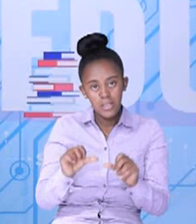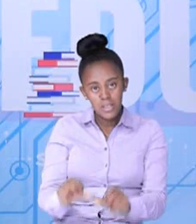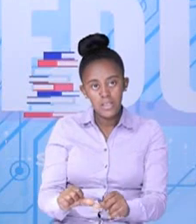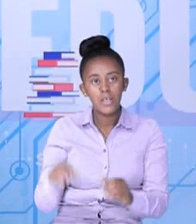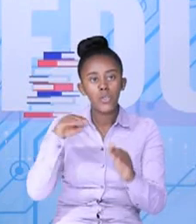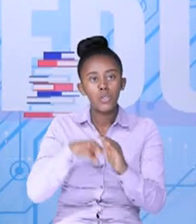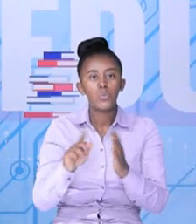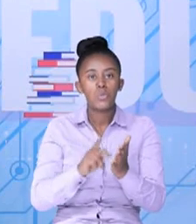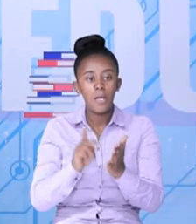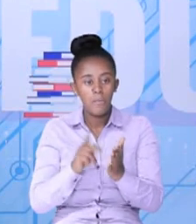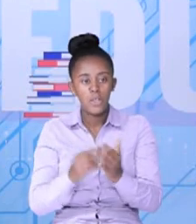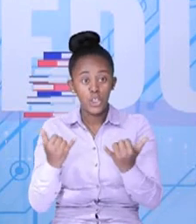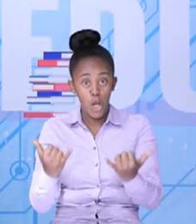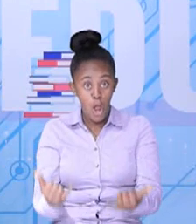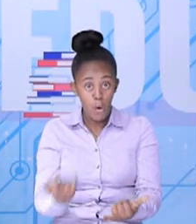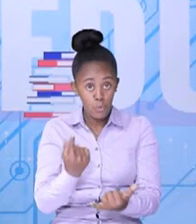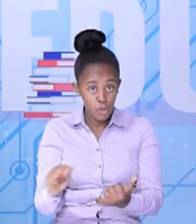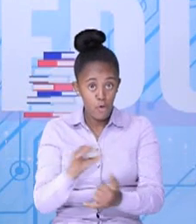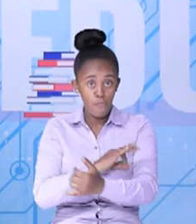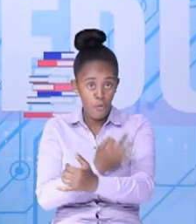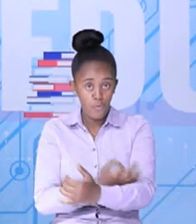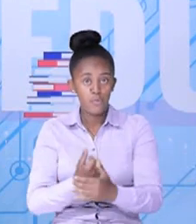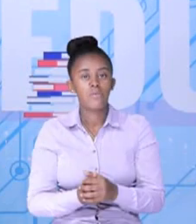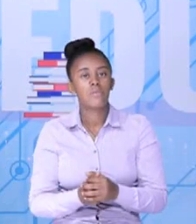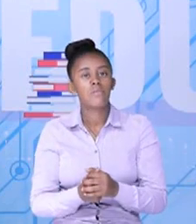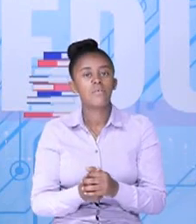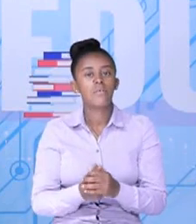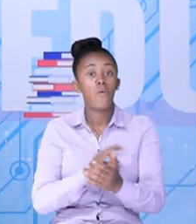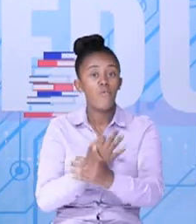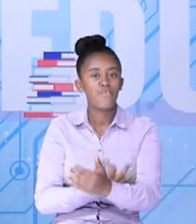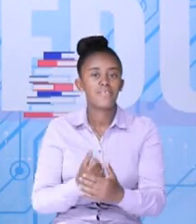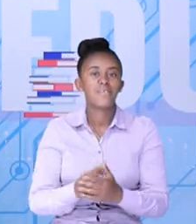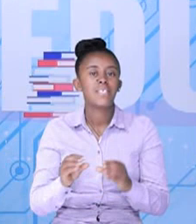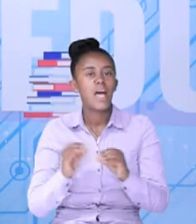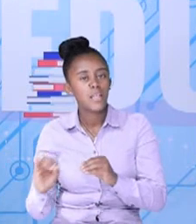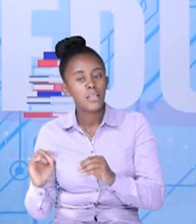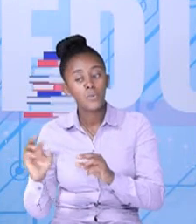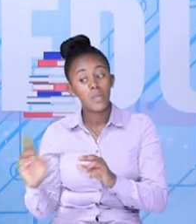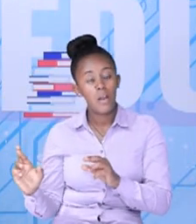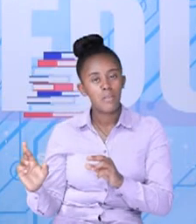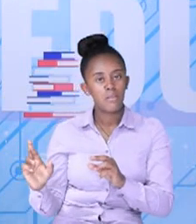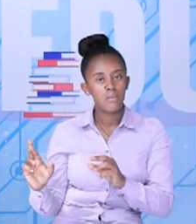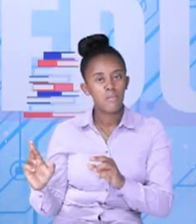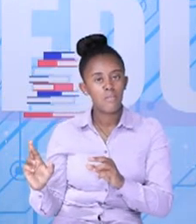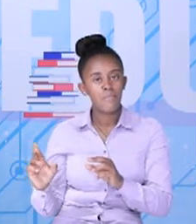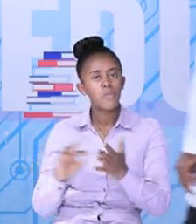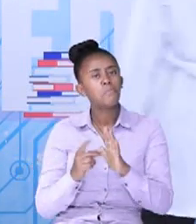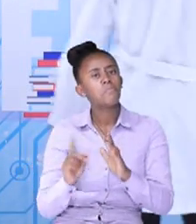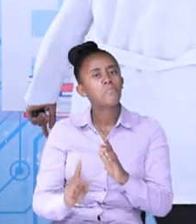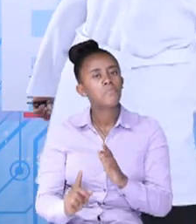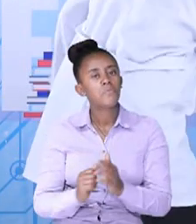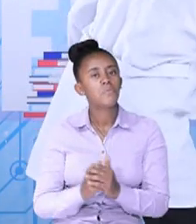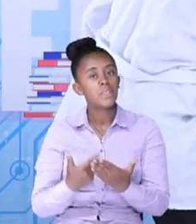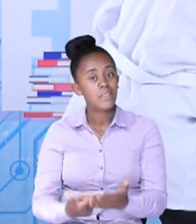is into the page. Now the force, your thumb points to the direction of the force, is acting to the right, which means